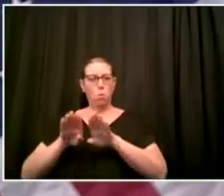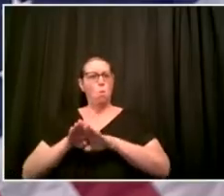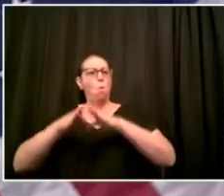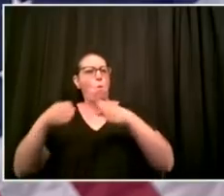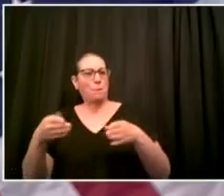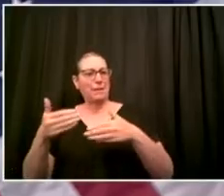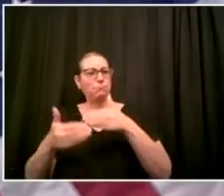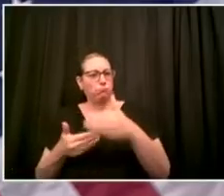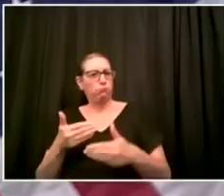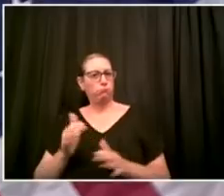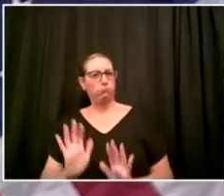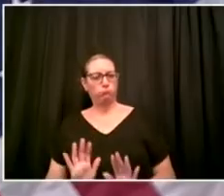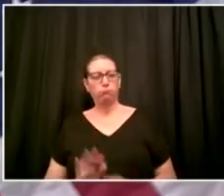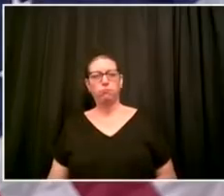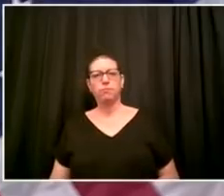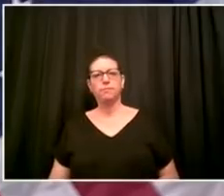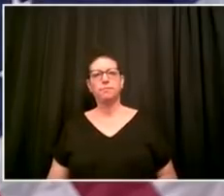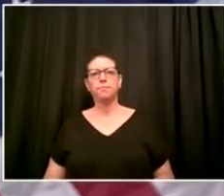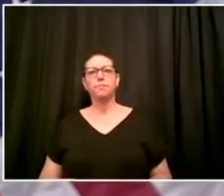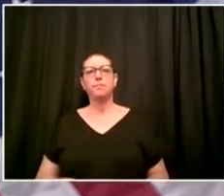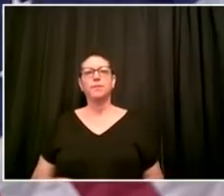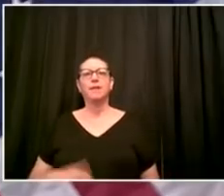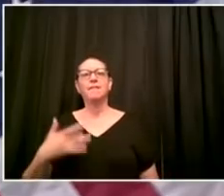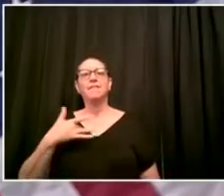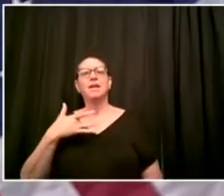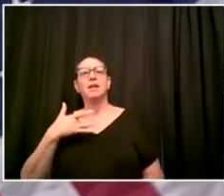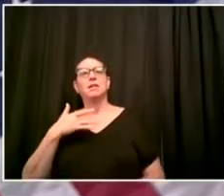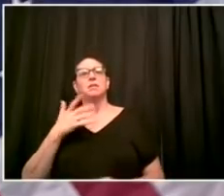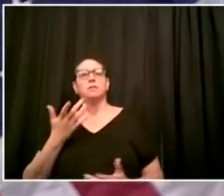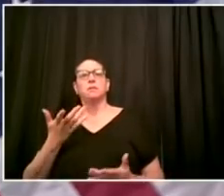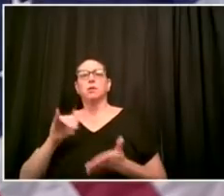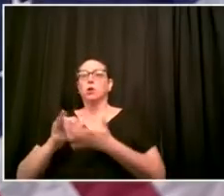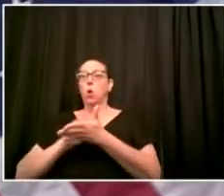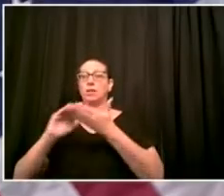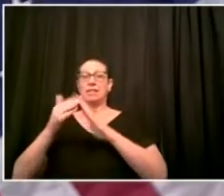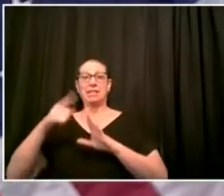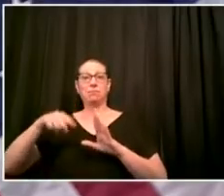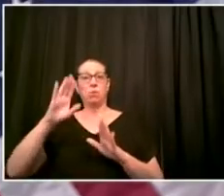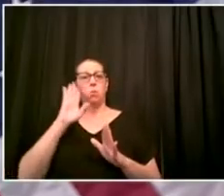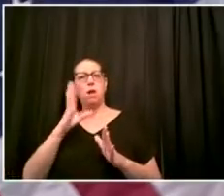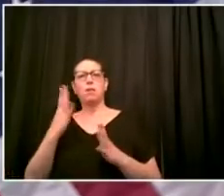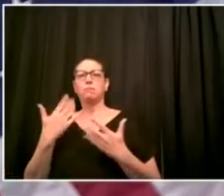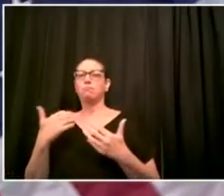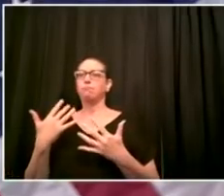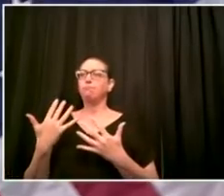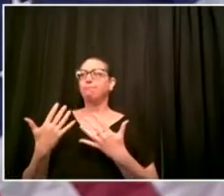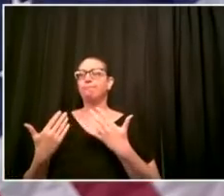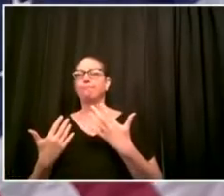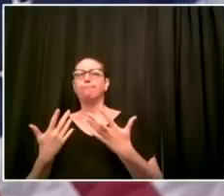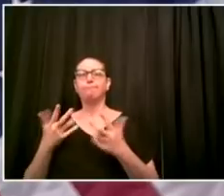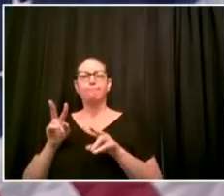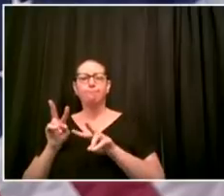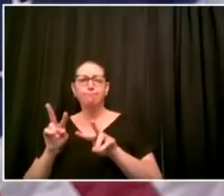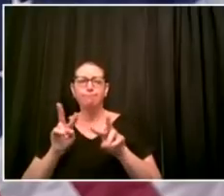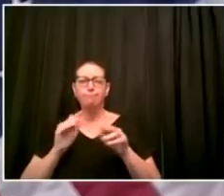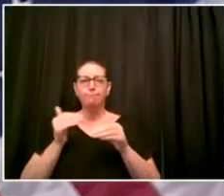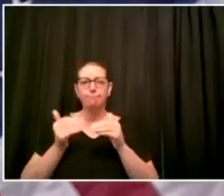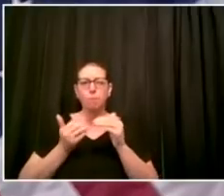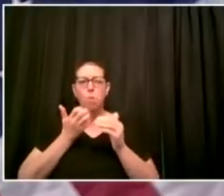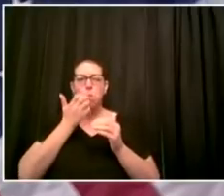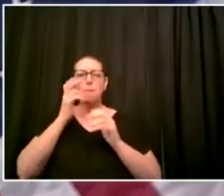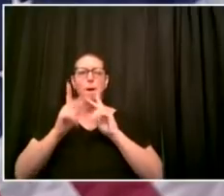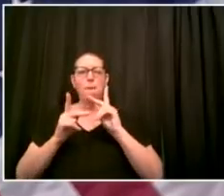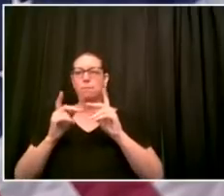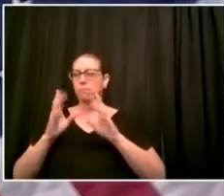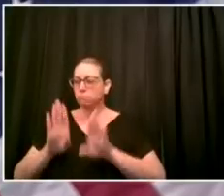do it and believe it's safe. So I don't get the feeling of many people jumping the gun. I think people are being pretty sober about this. Next